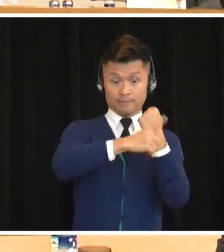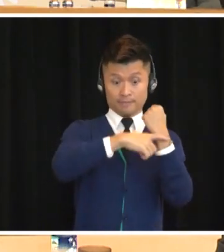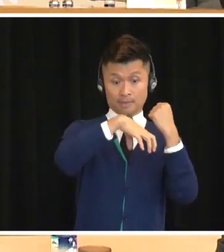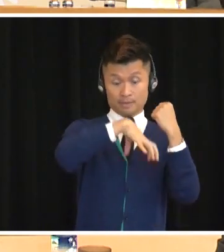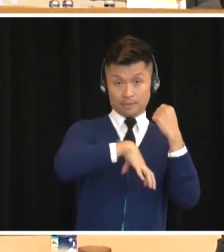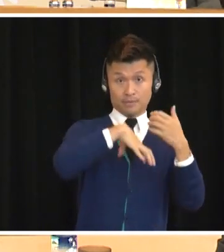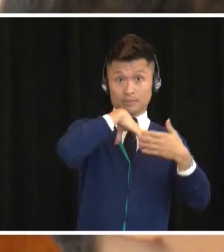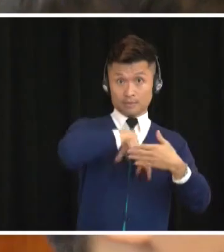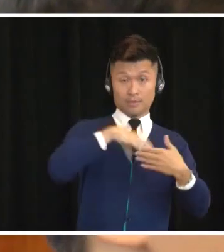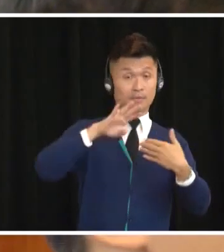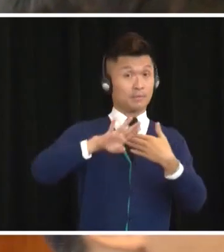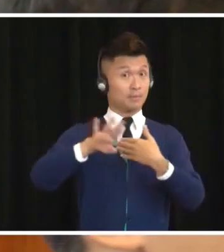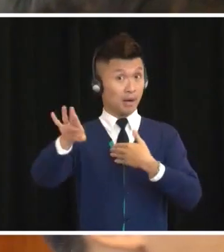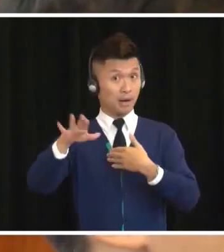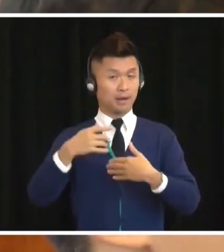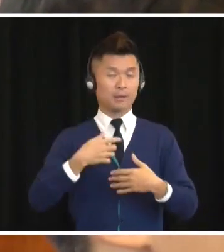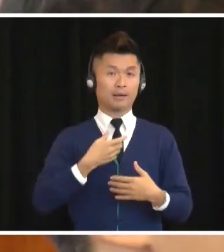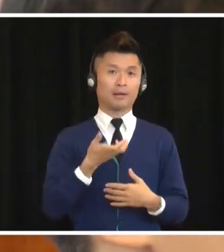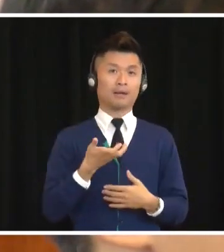I